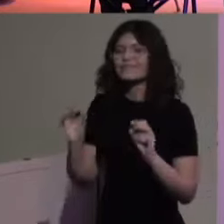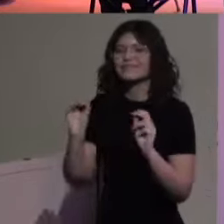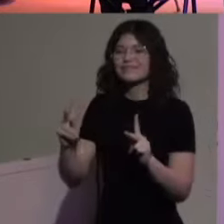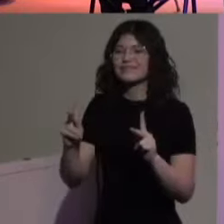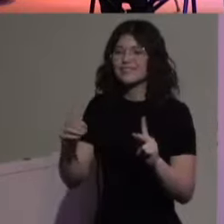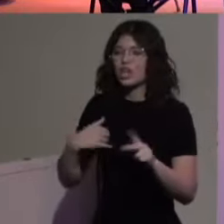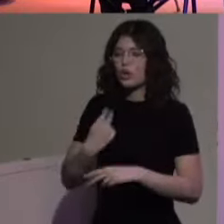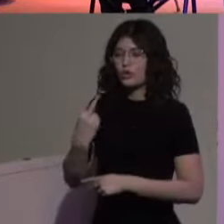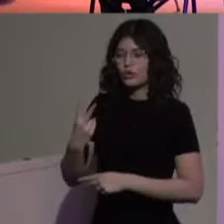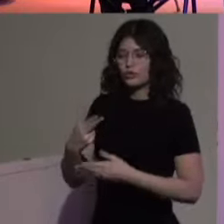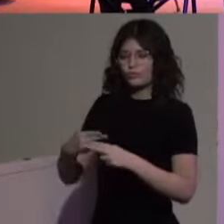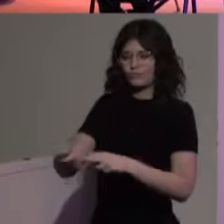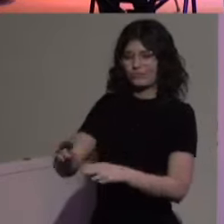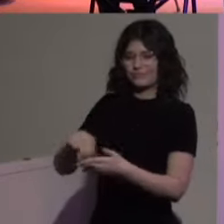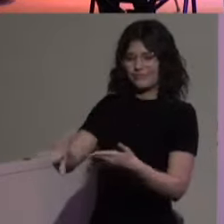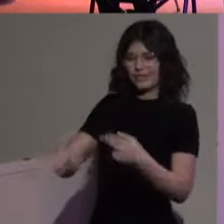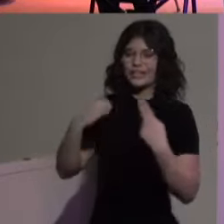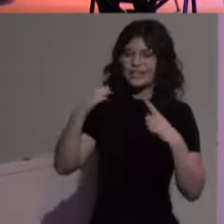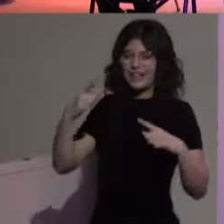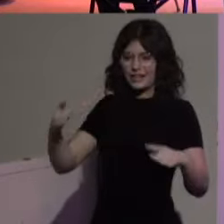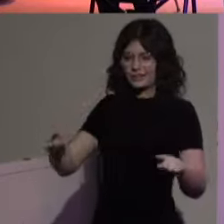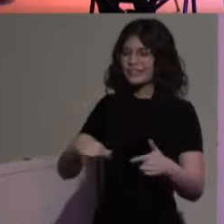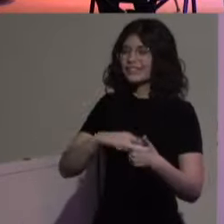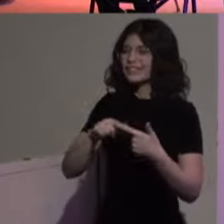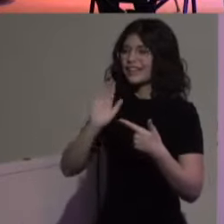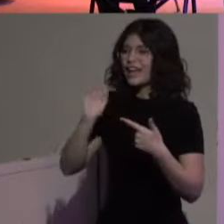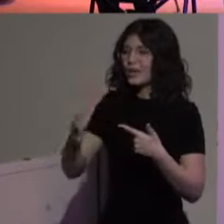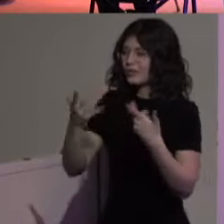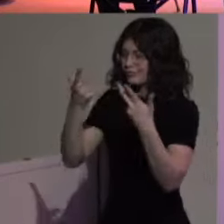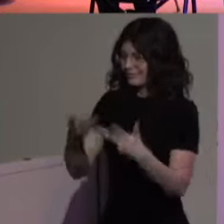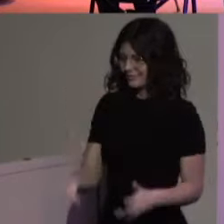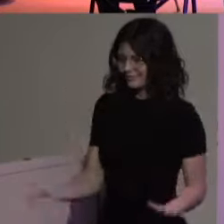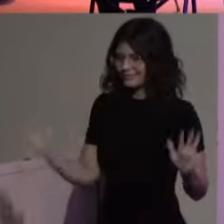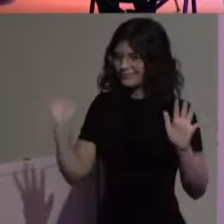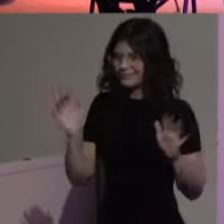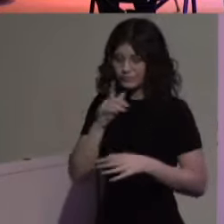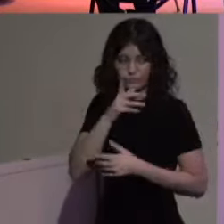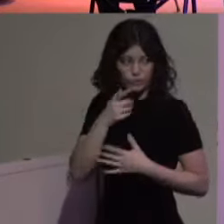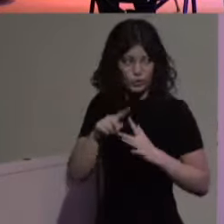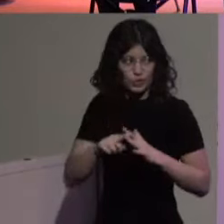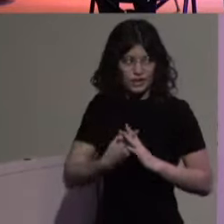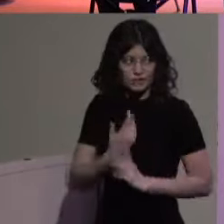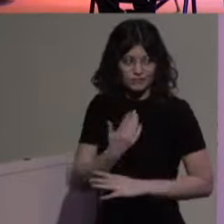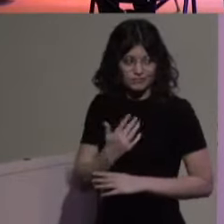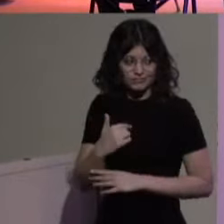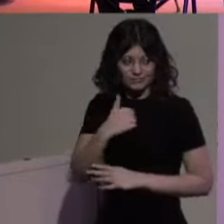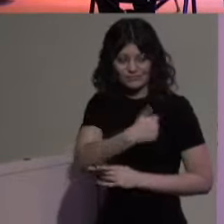okay, we have two quick student announcements, and then we can call it a night. Who wants to go first?